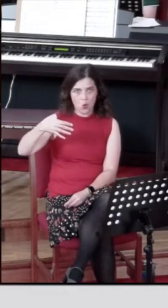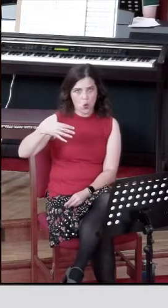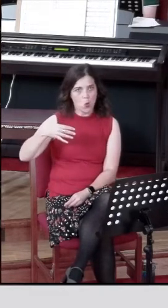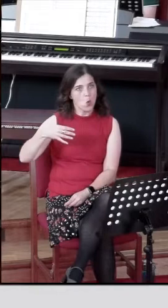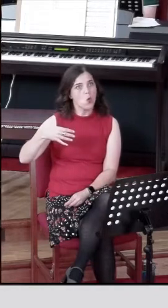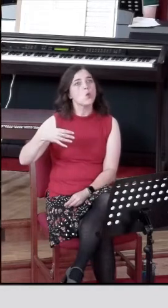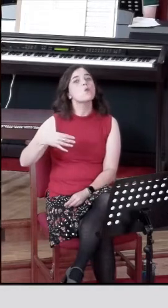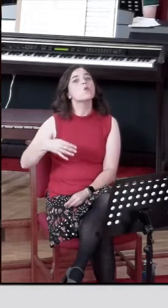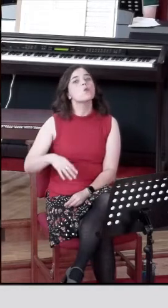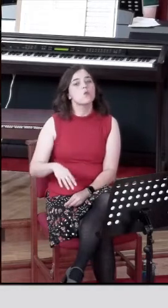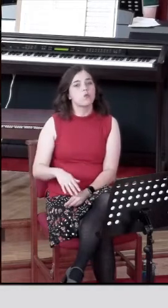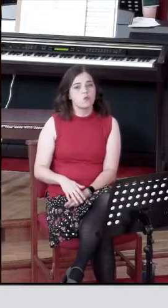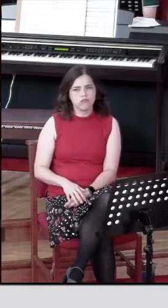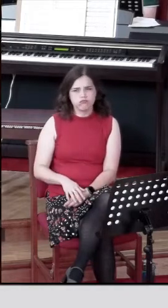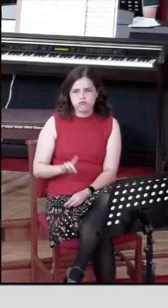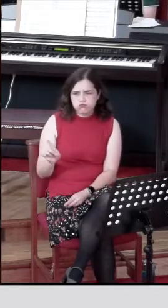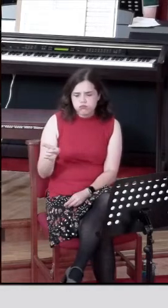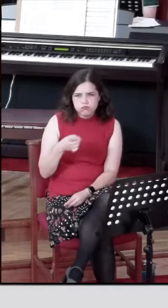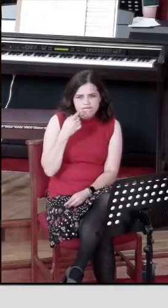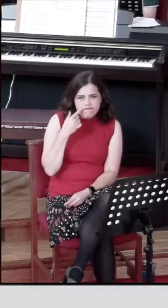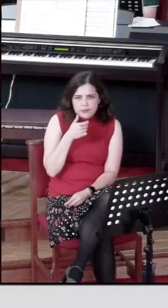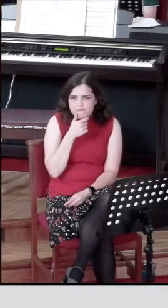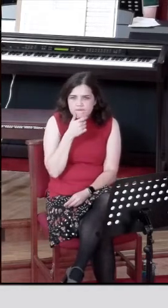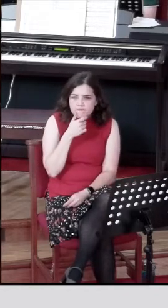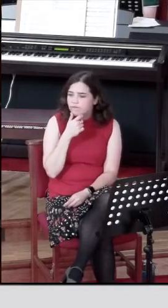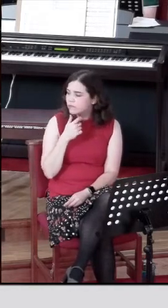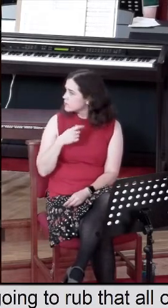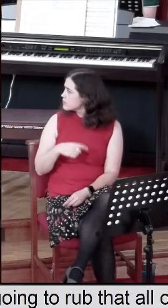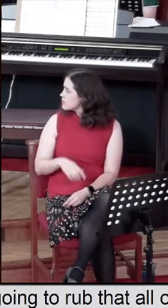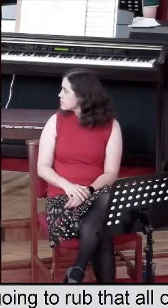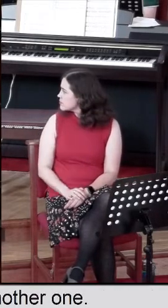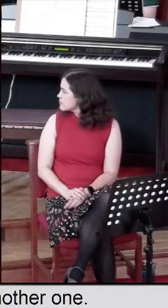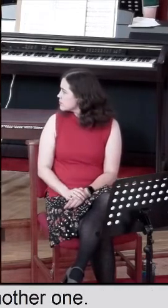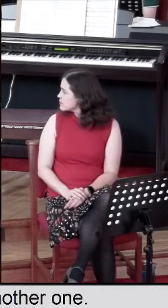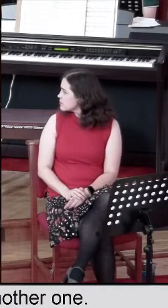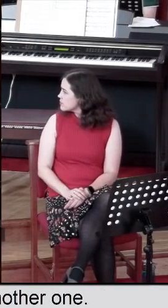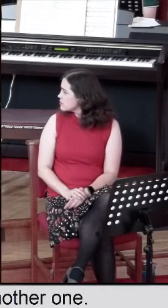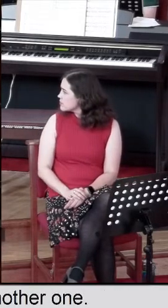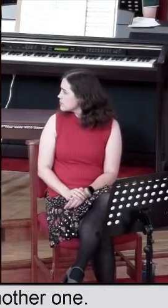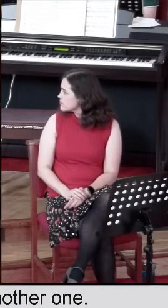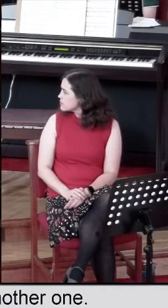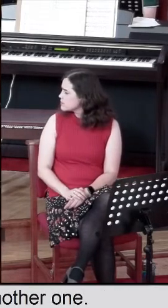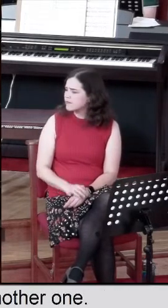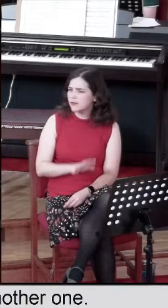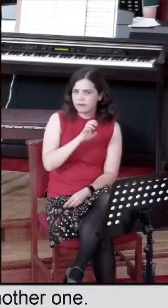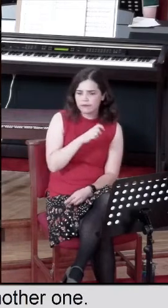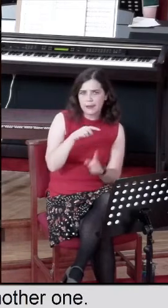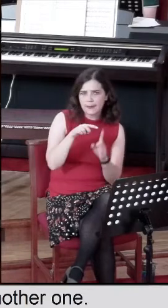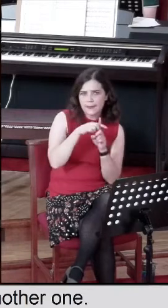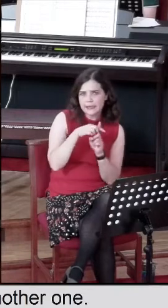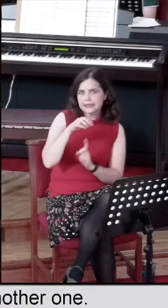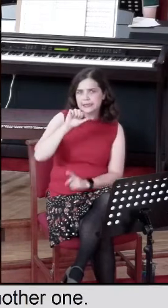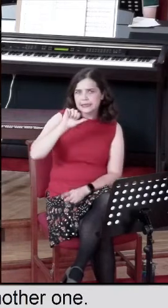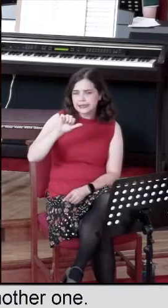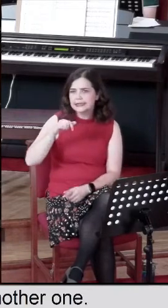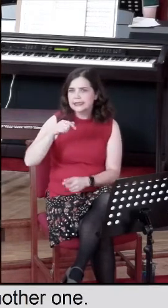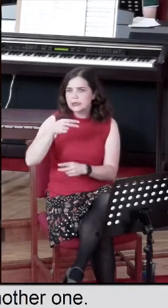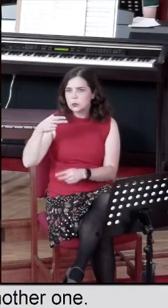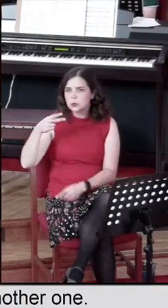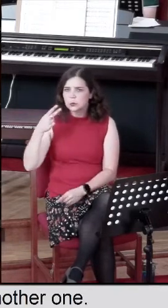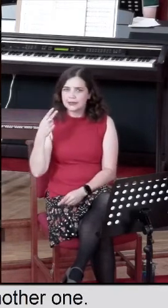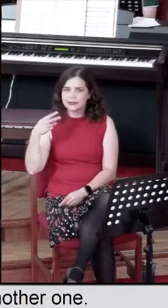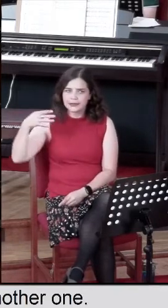29. Is that sure? You better show everybody, Iona. You might not believe I've written that. 15 plus 6 equals 29. Turn right